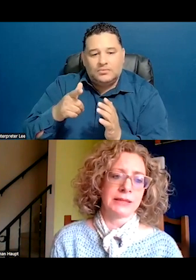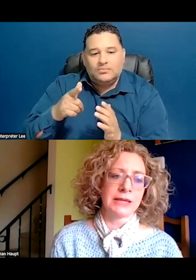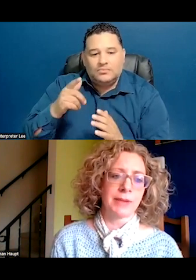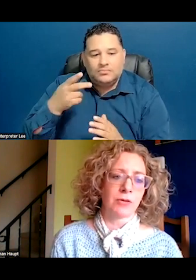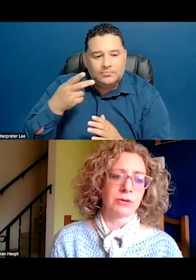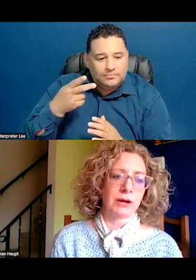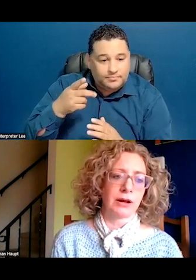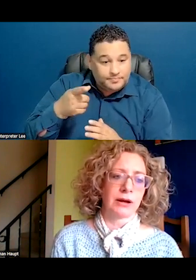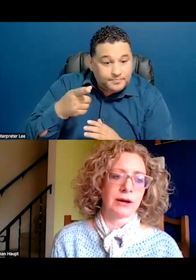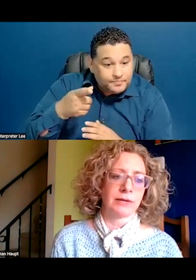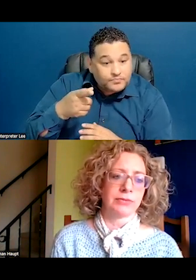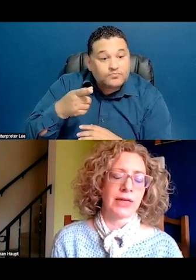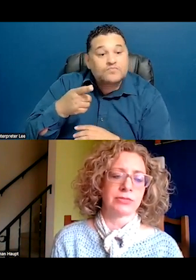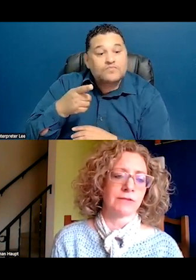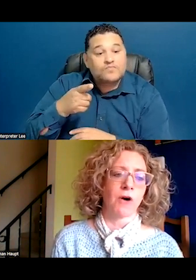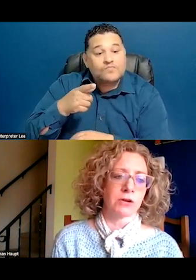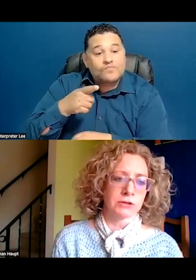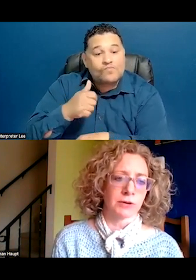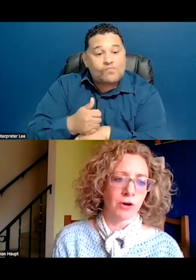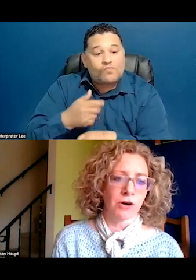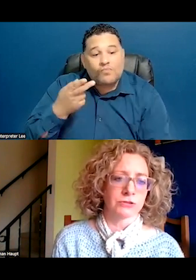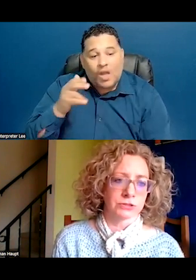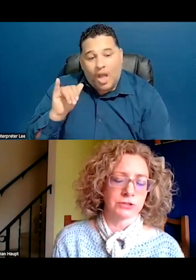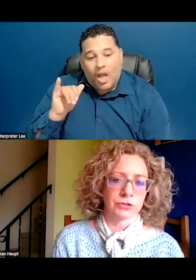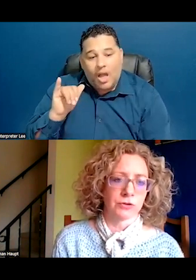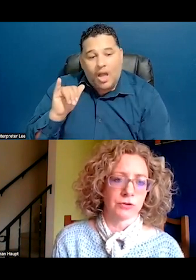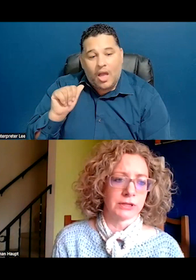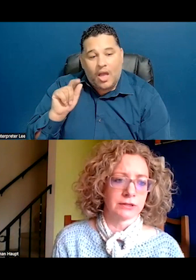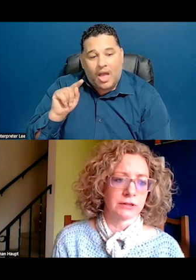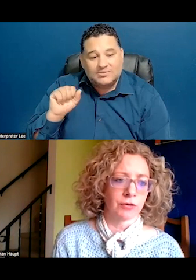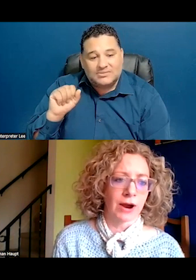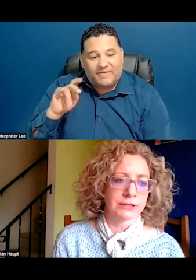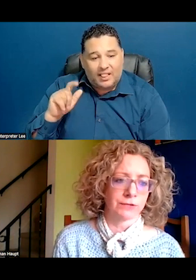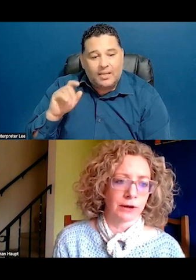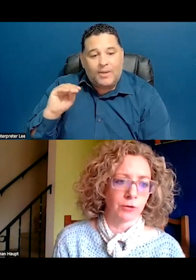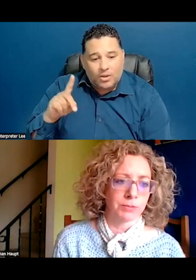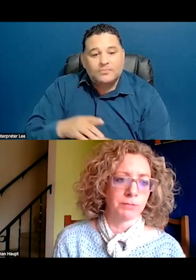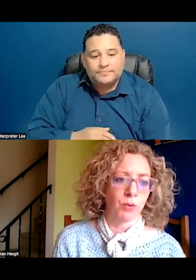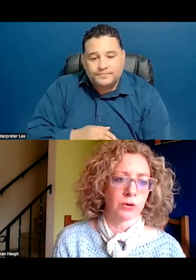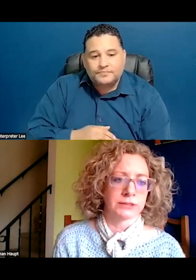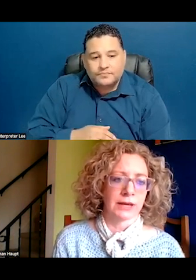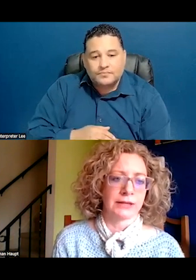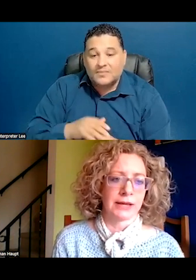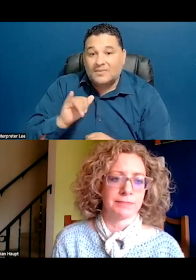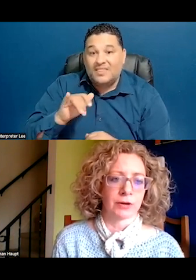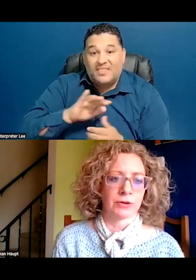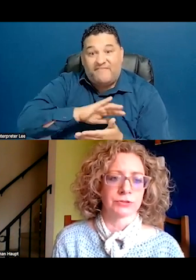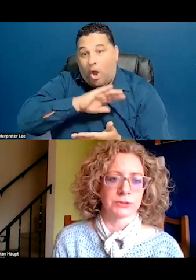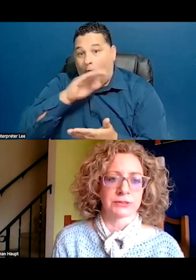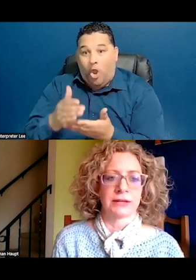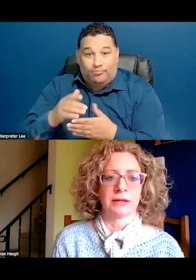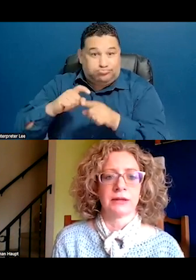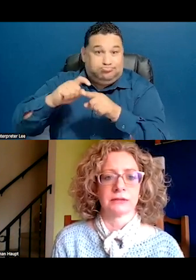and mainly about that the volume of calls is noted, cries for help, 4 into 988 mental